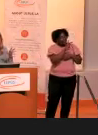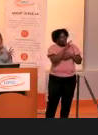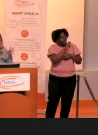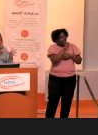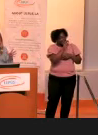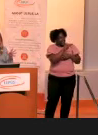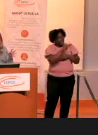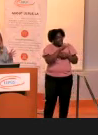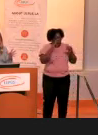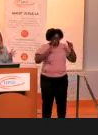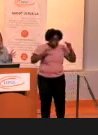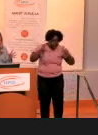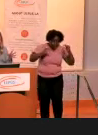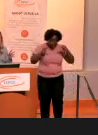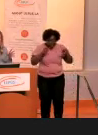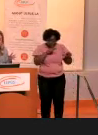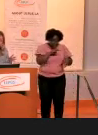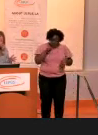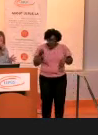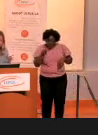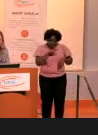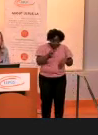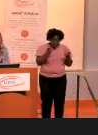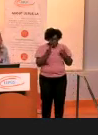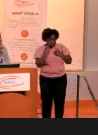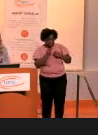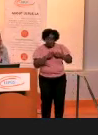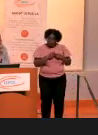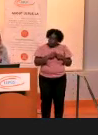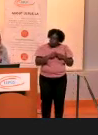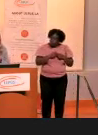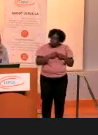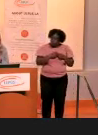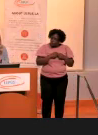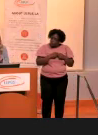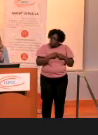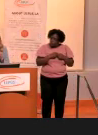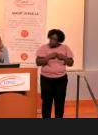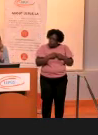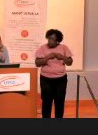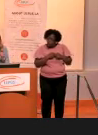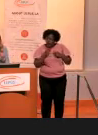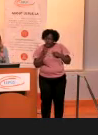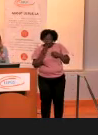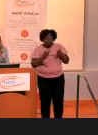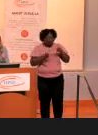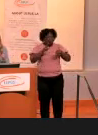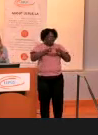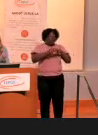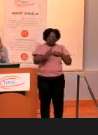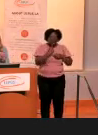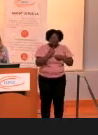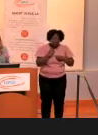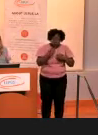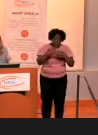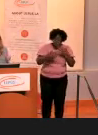things as you're looking at your labs I'd like to see. We're also looking to see if there's an increased number of red blood